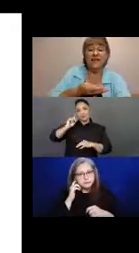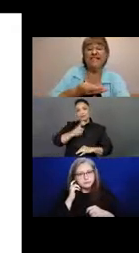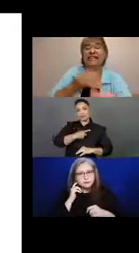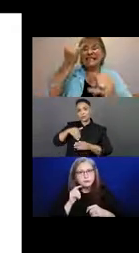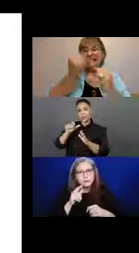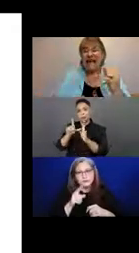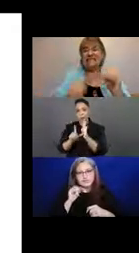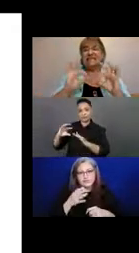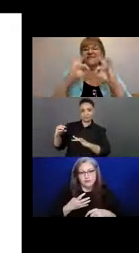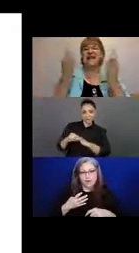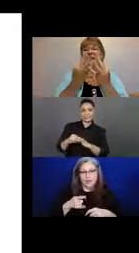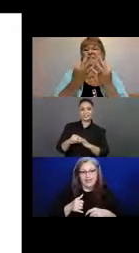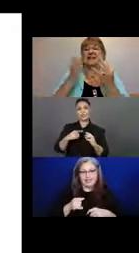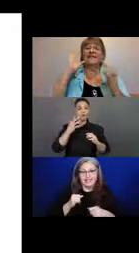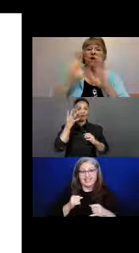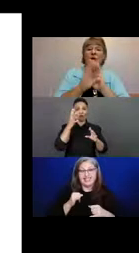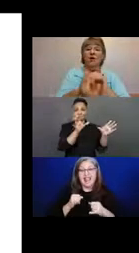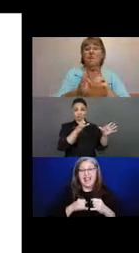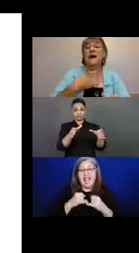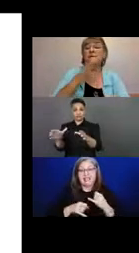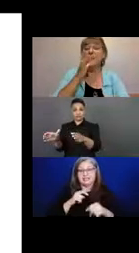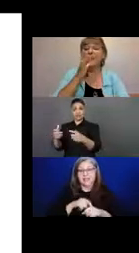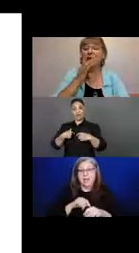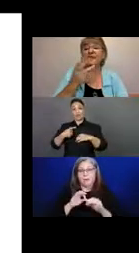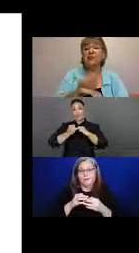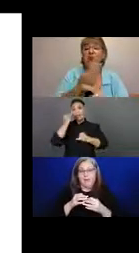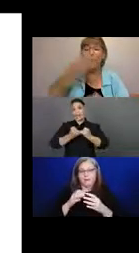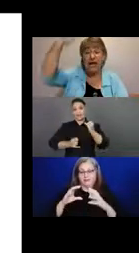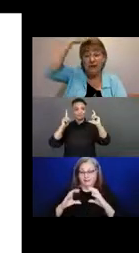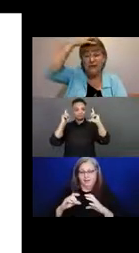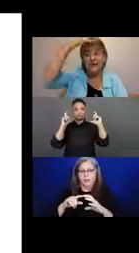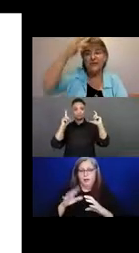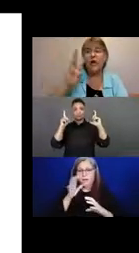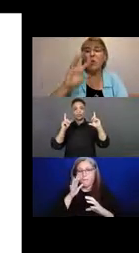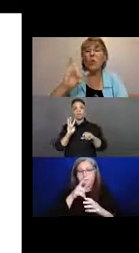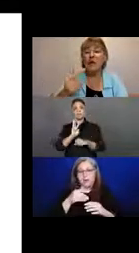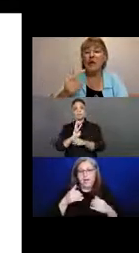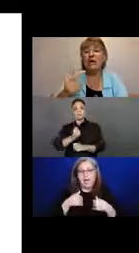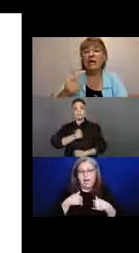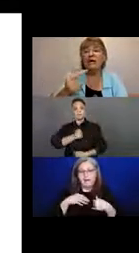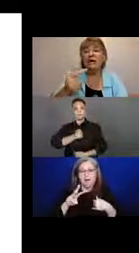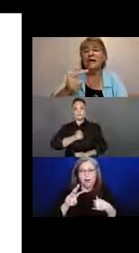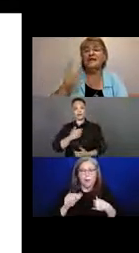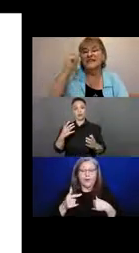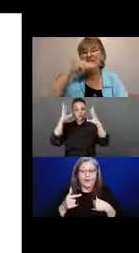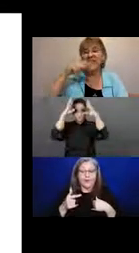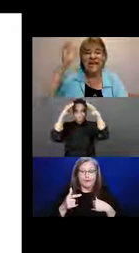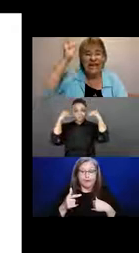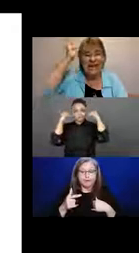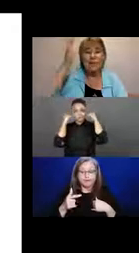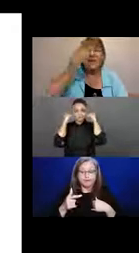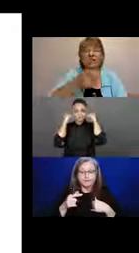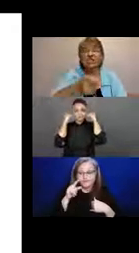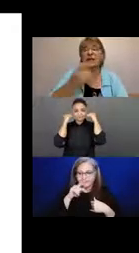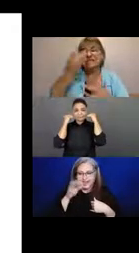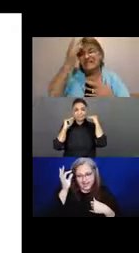four of us. That's the last family photo. My mother is wearing a wig. It's a fake